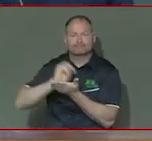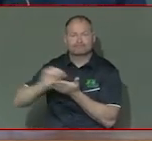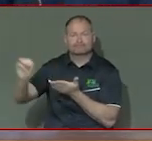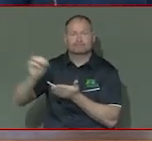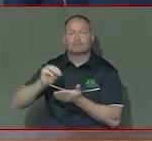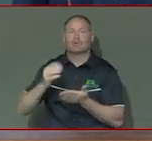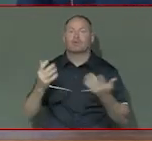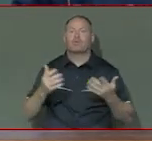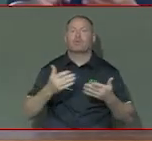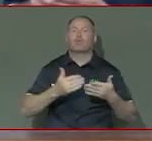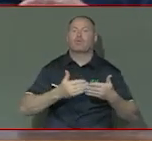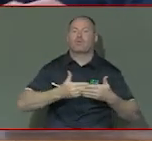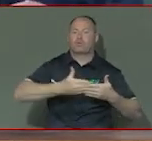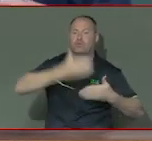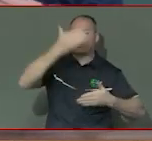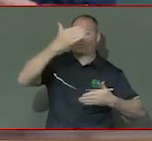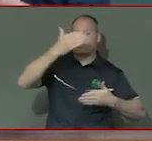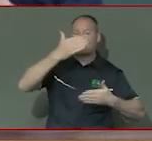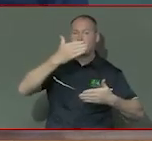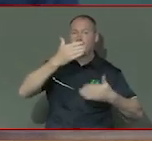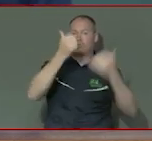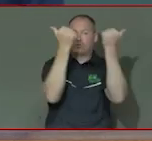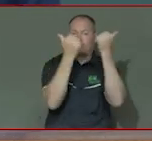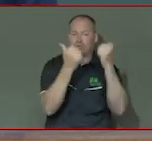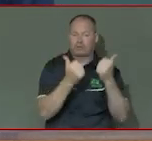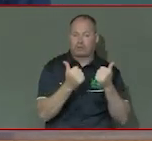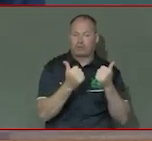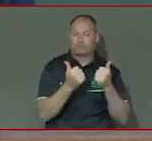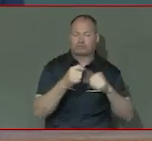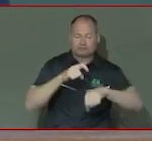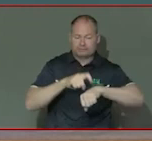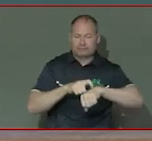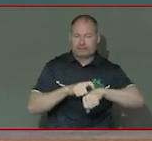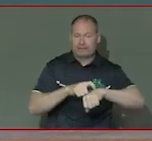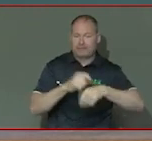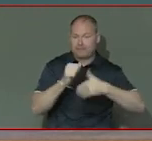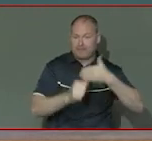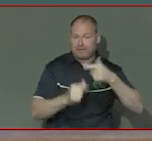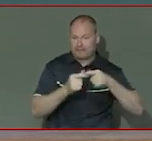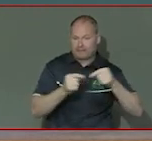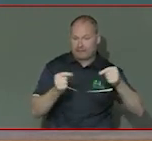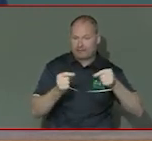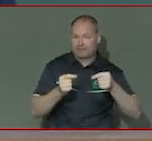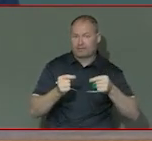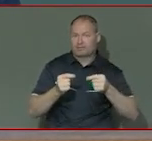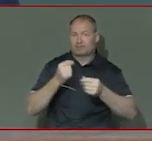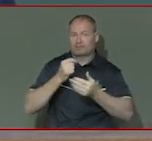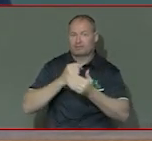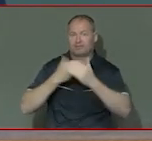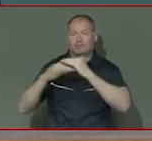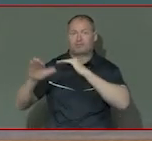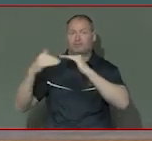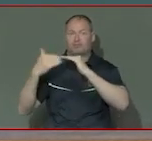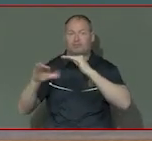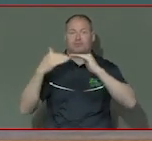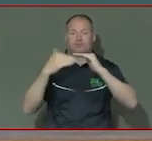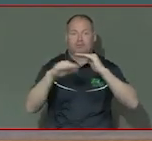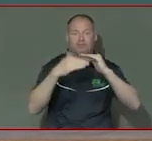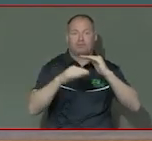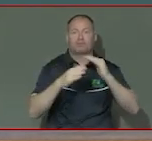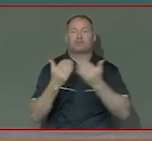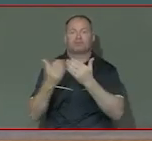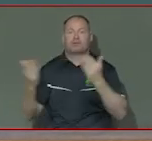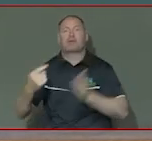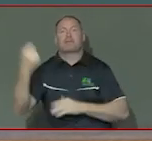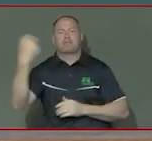time. If you don't send out the account at the end of the month, they won't pay you before the end of the next month.